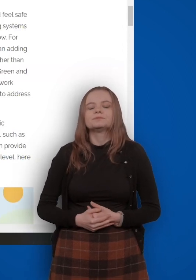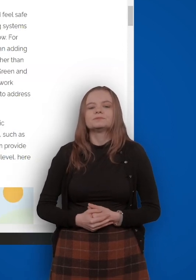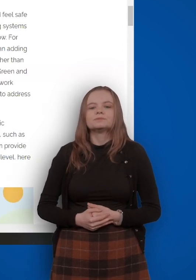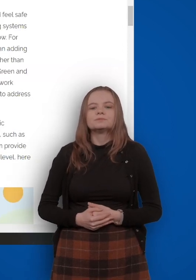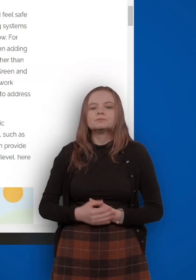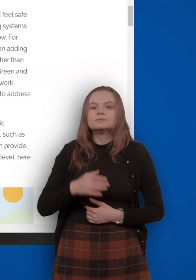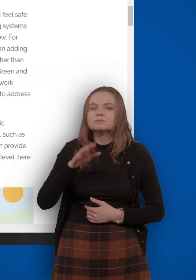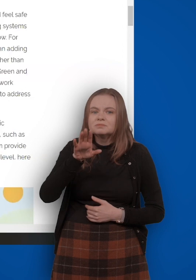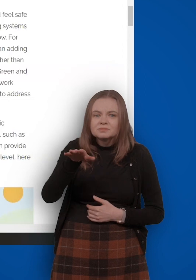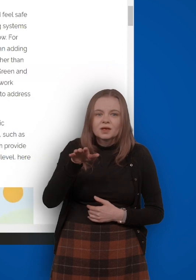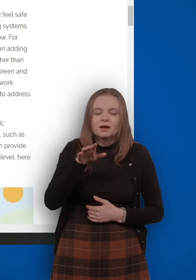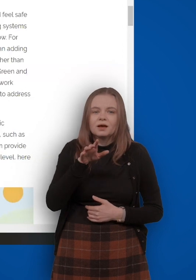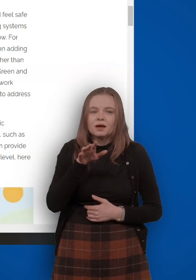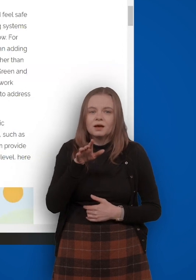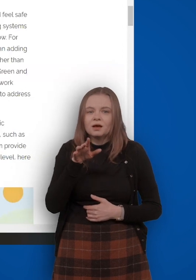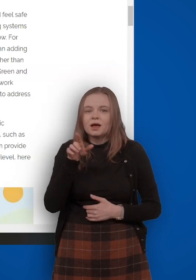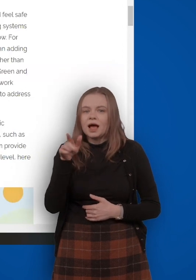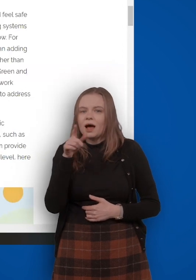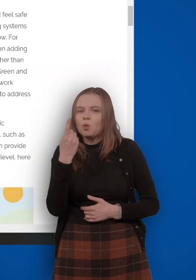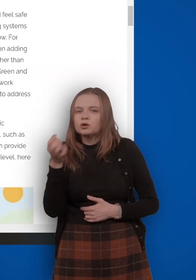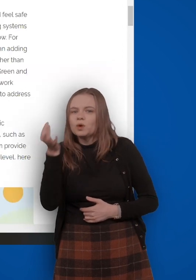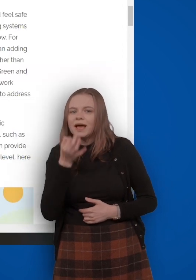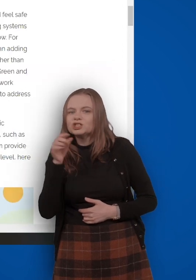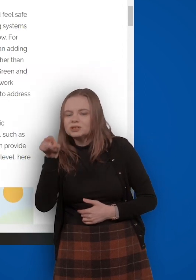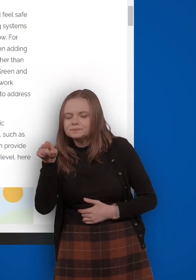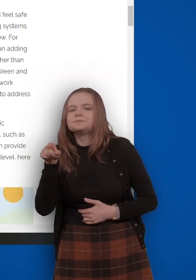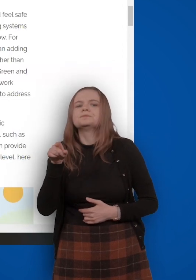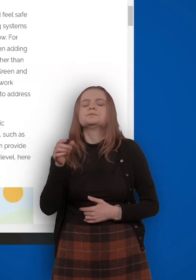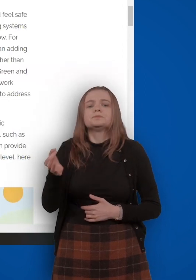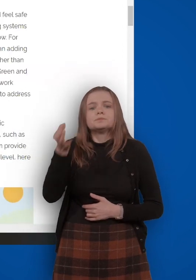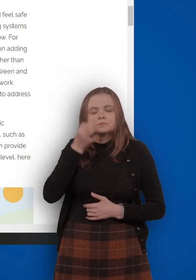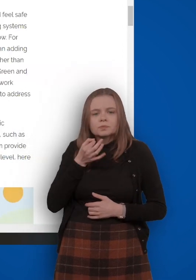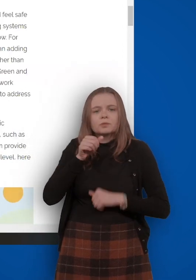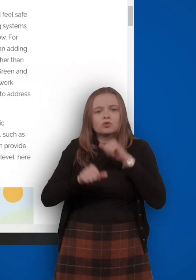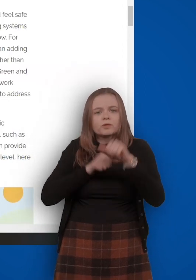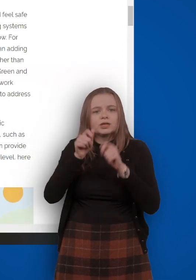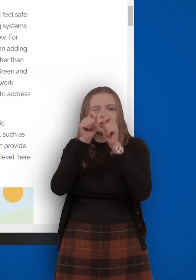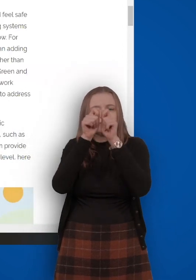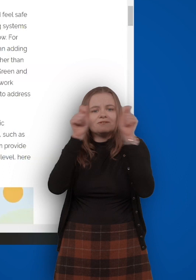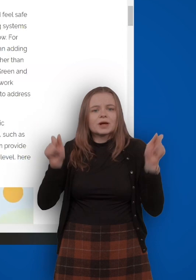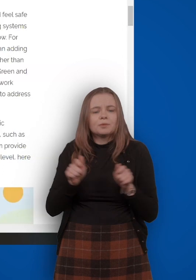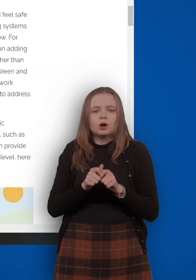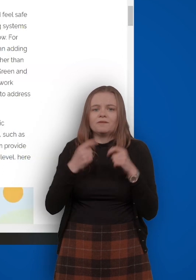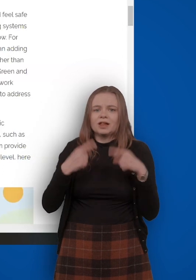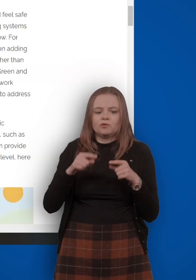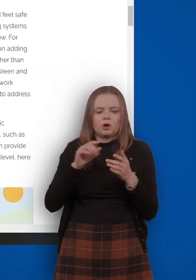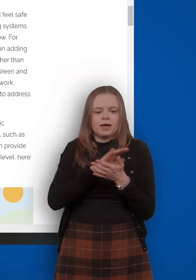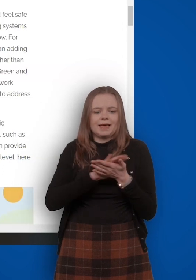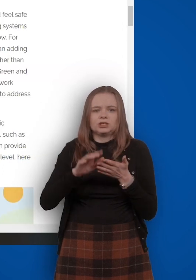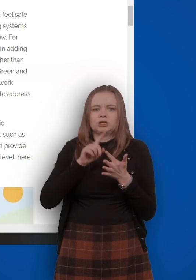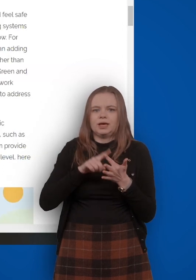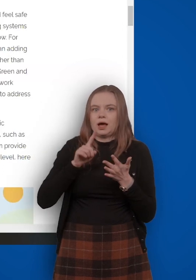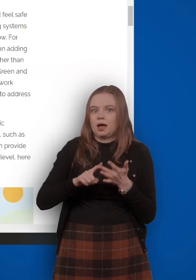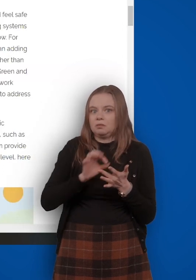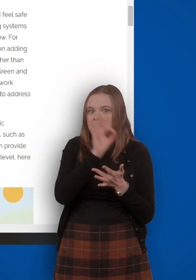Can you take Holly Foss's question? She's asking, is the progression framework available for HEIs,